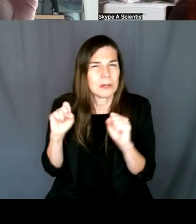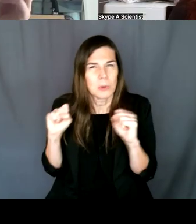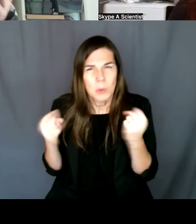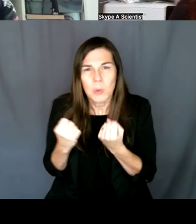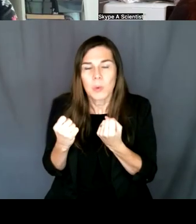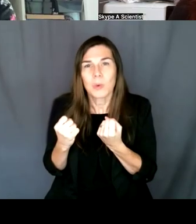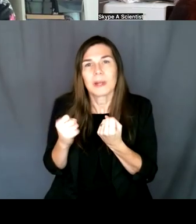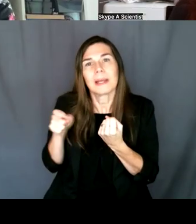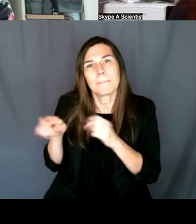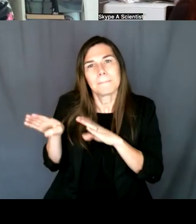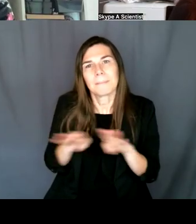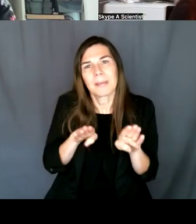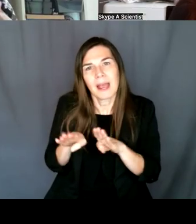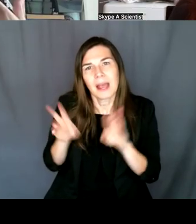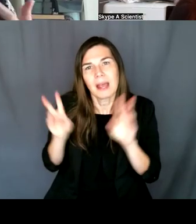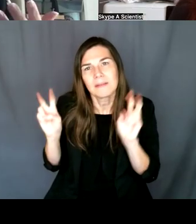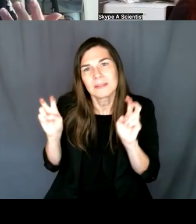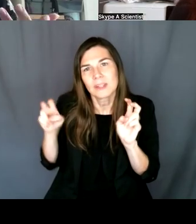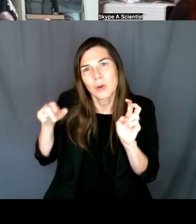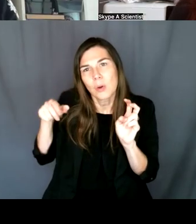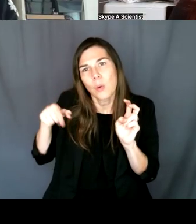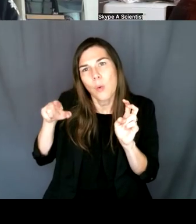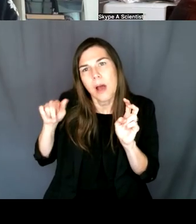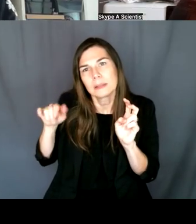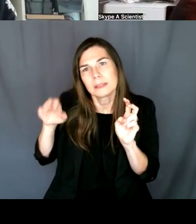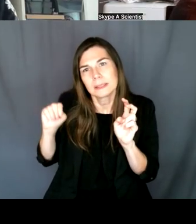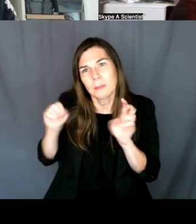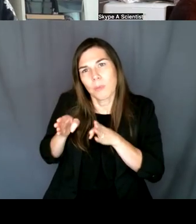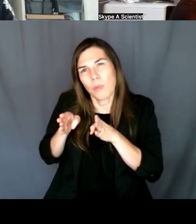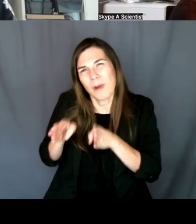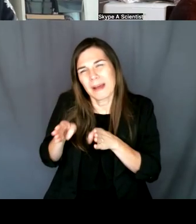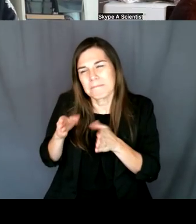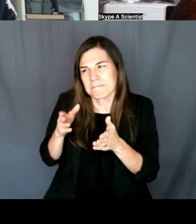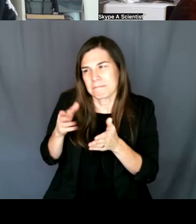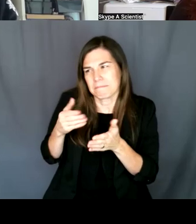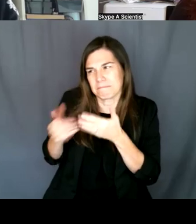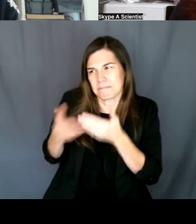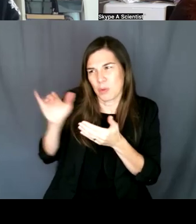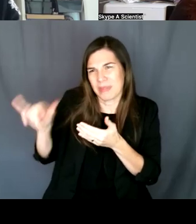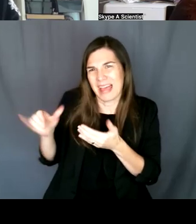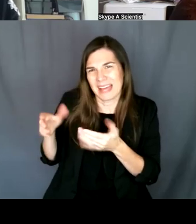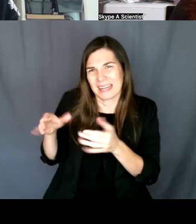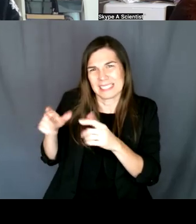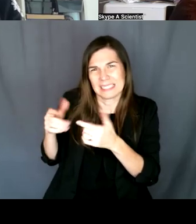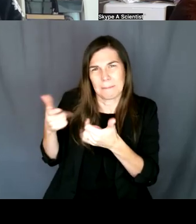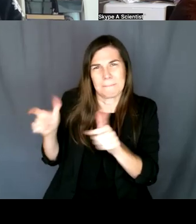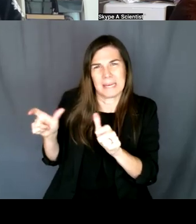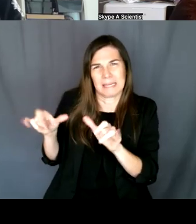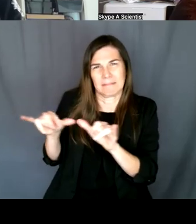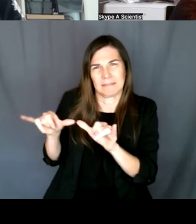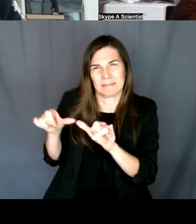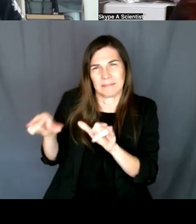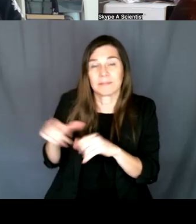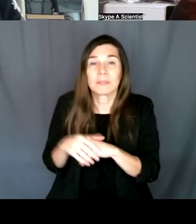in a quantum way, even though it's kind of big. So I would say at